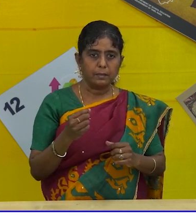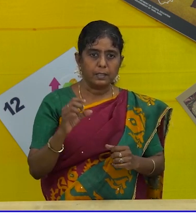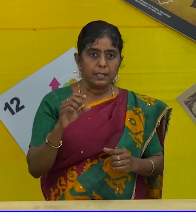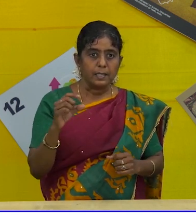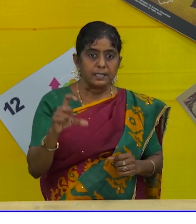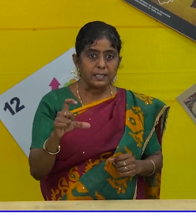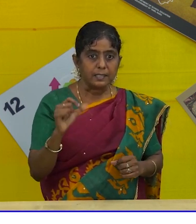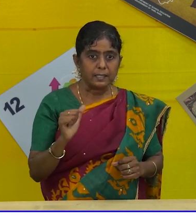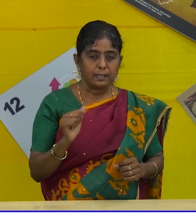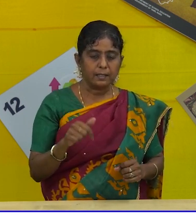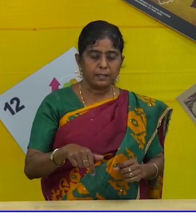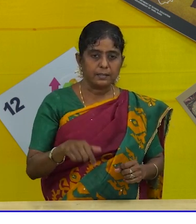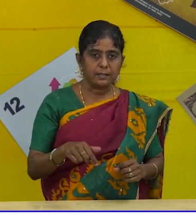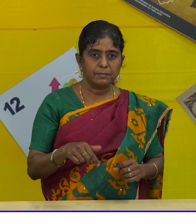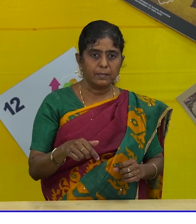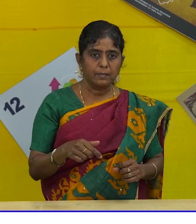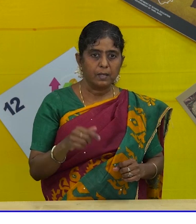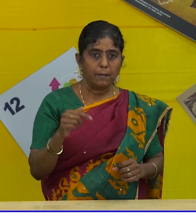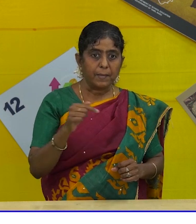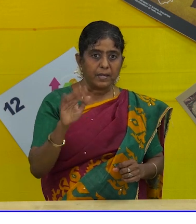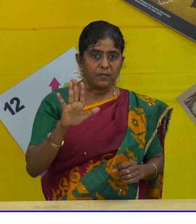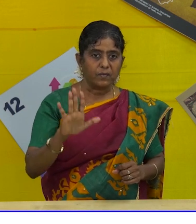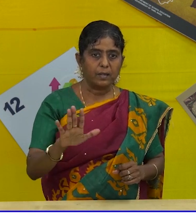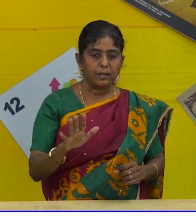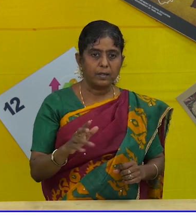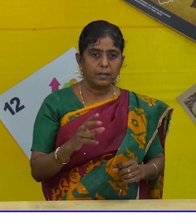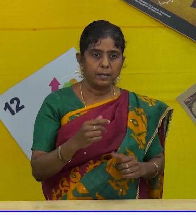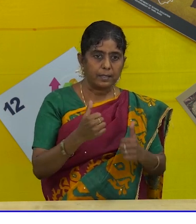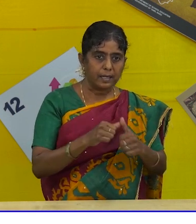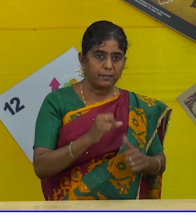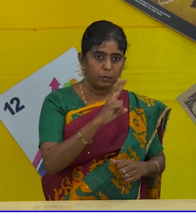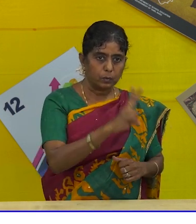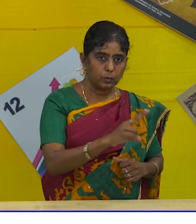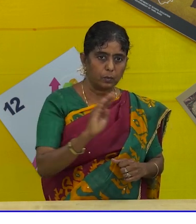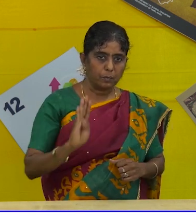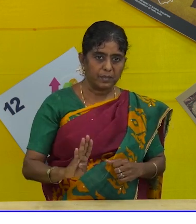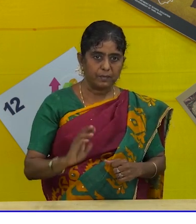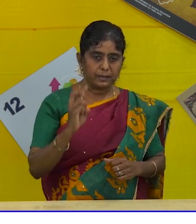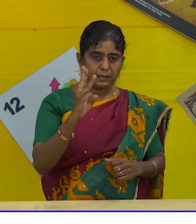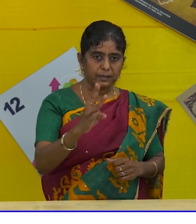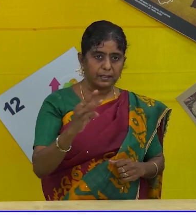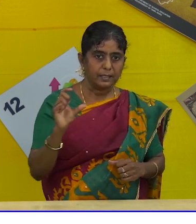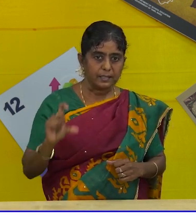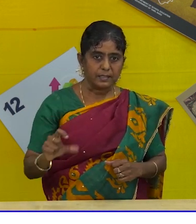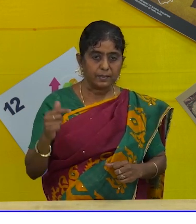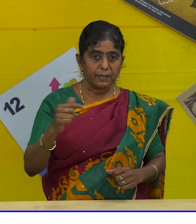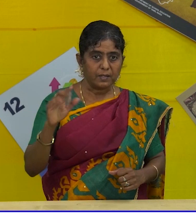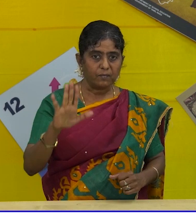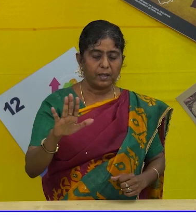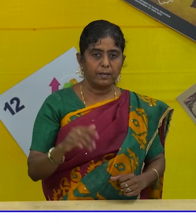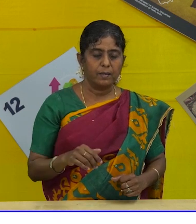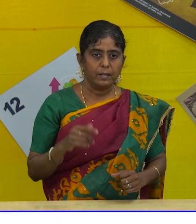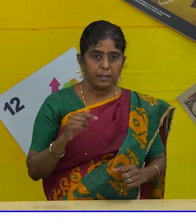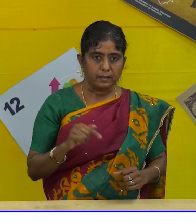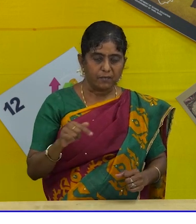Then the c is the constant term, is here in the example minus 5 equal to 0. See, the power of x and y is 1